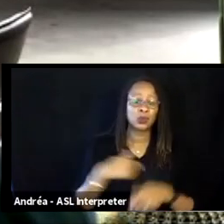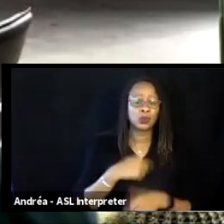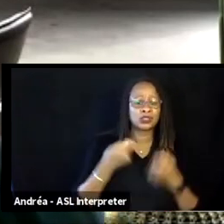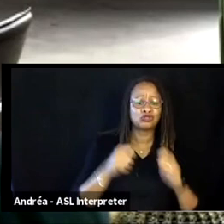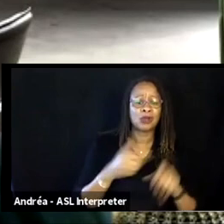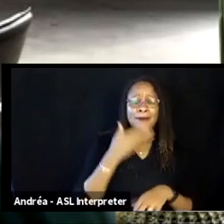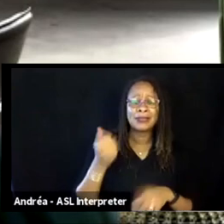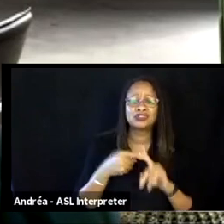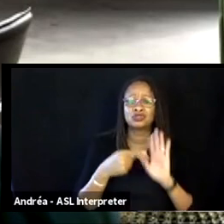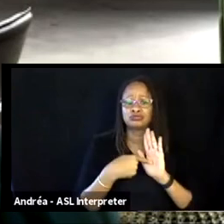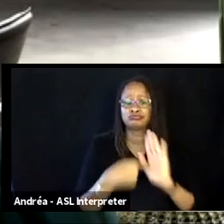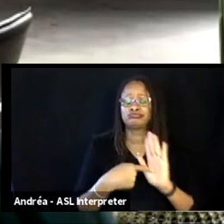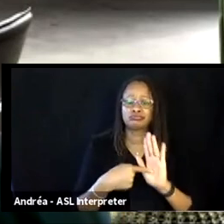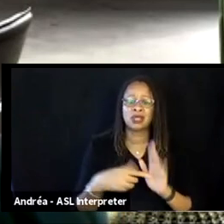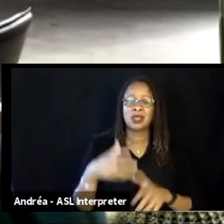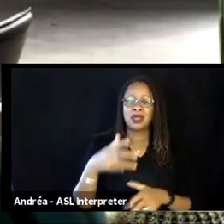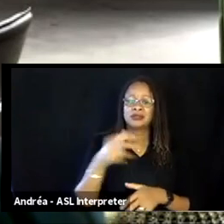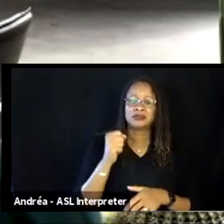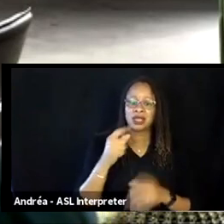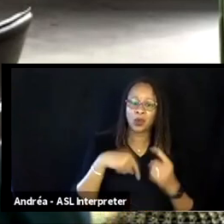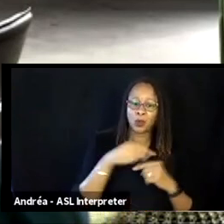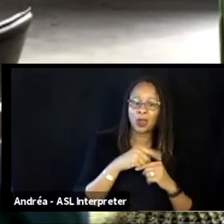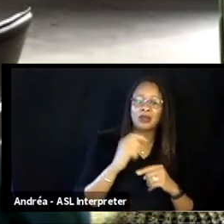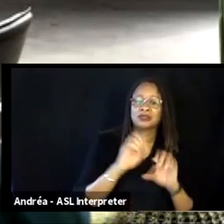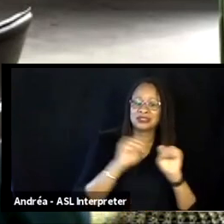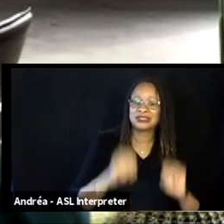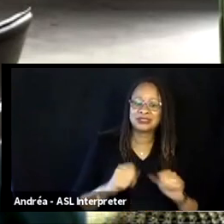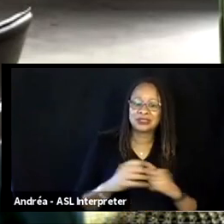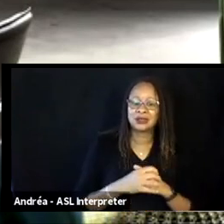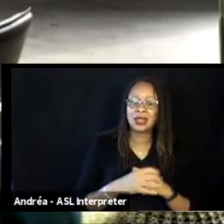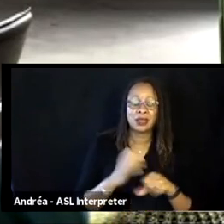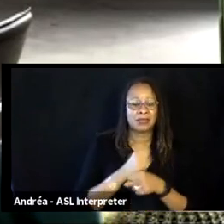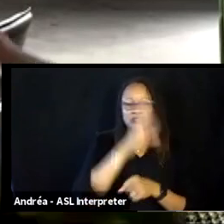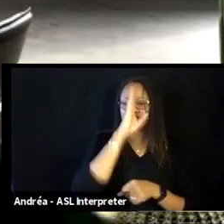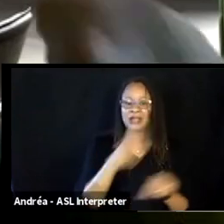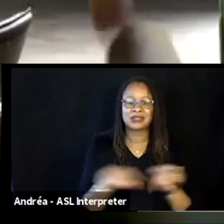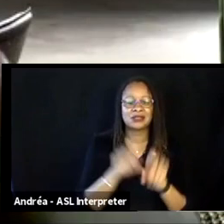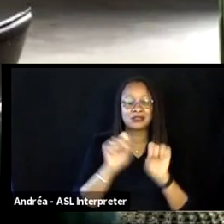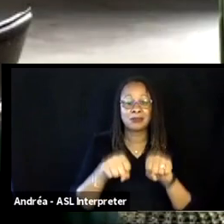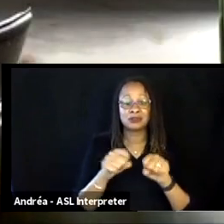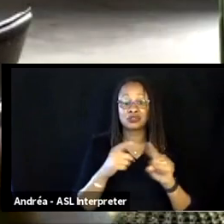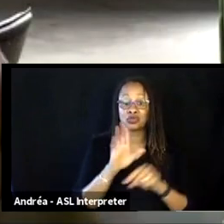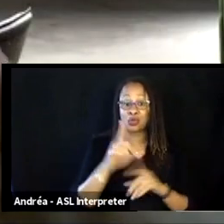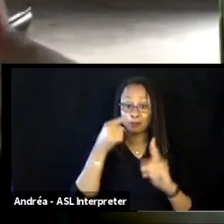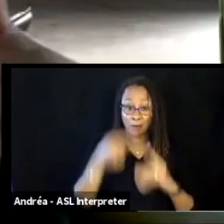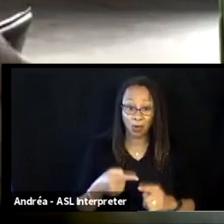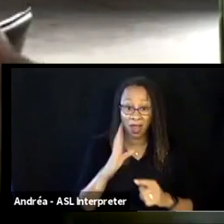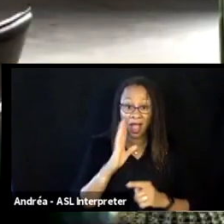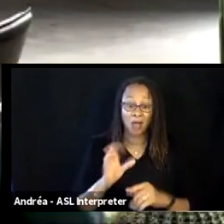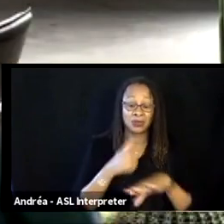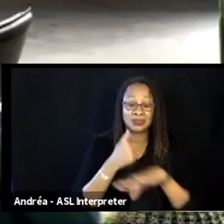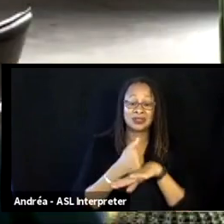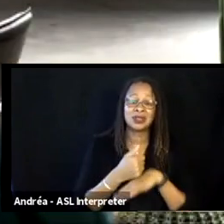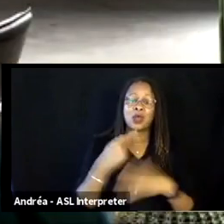convey, you know, a takeaway of sorts around the system to make it as straightforward as possible. So to your point, I'll lay out,